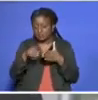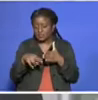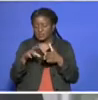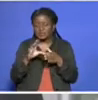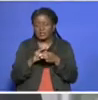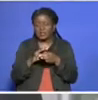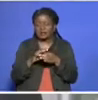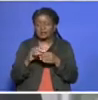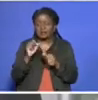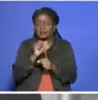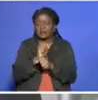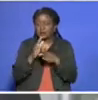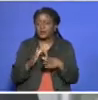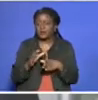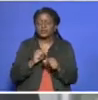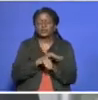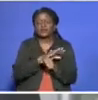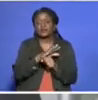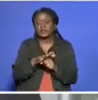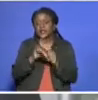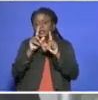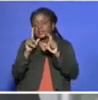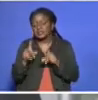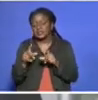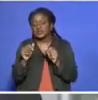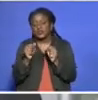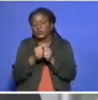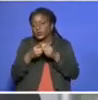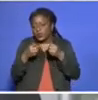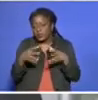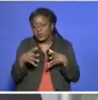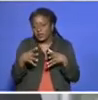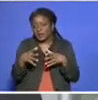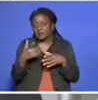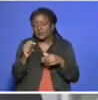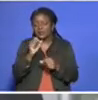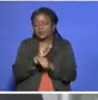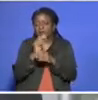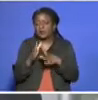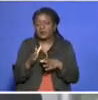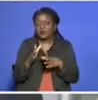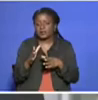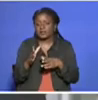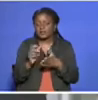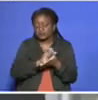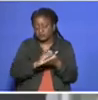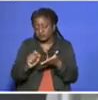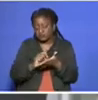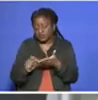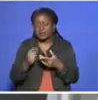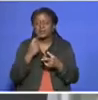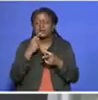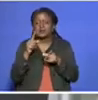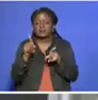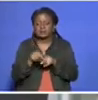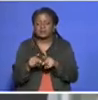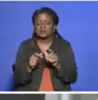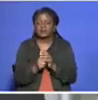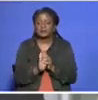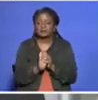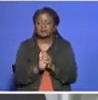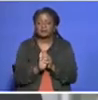employee's COVID-19 test without the employee's express written consent.